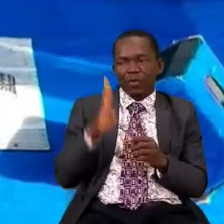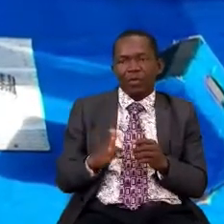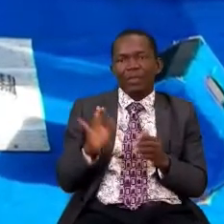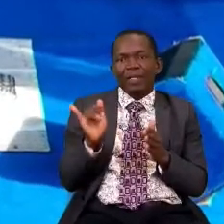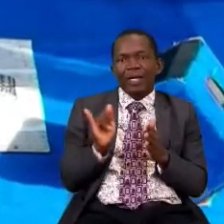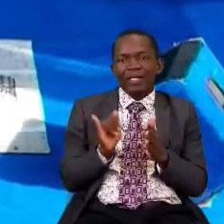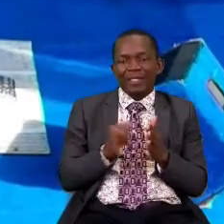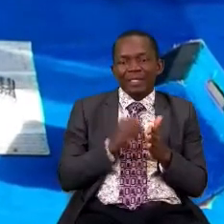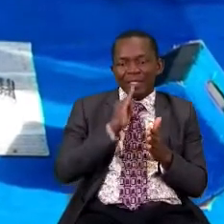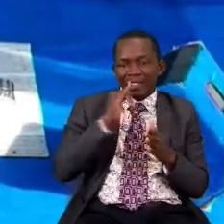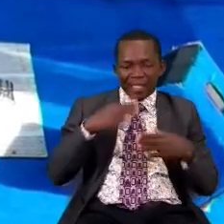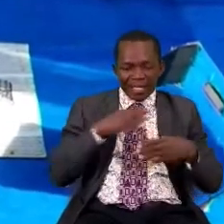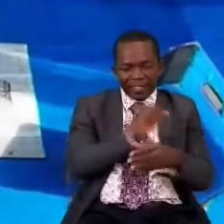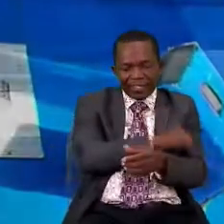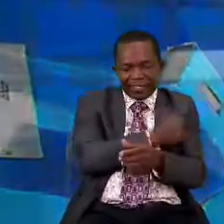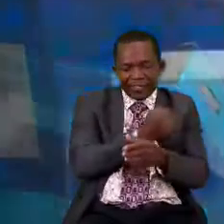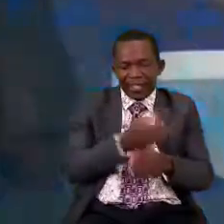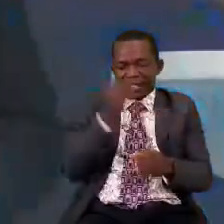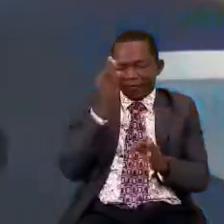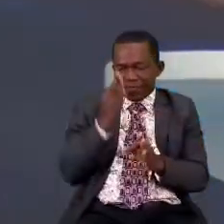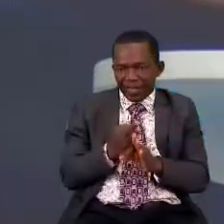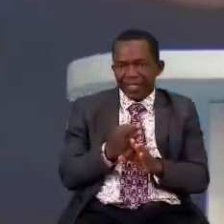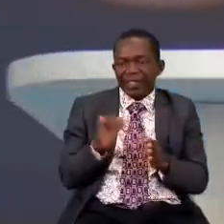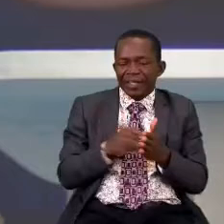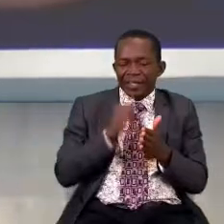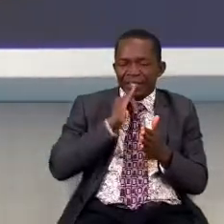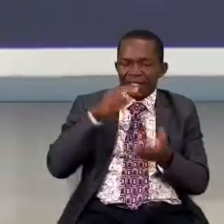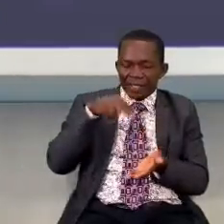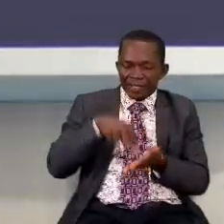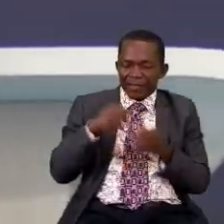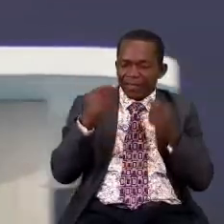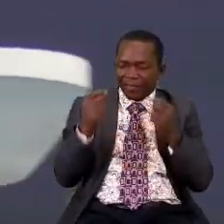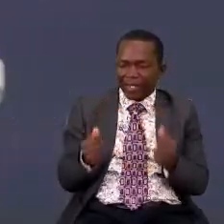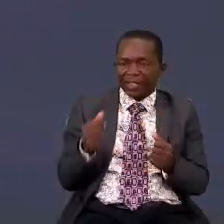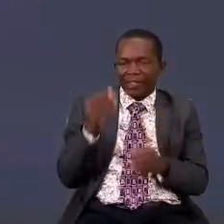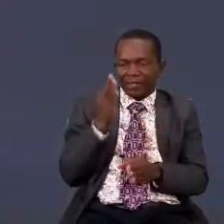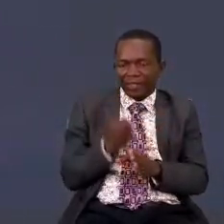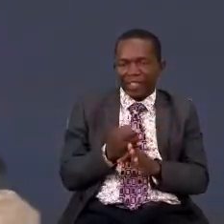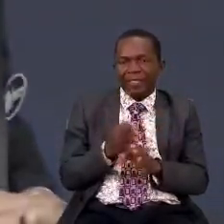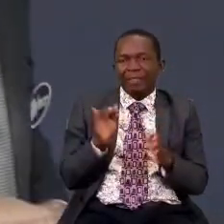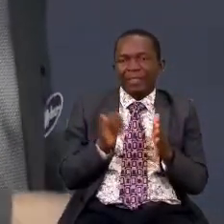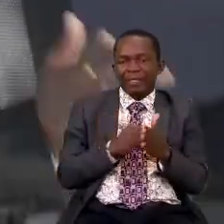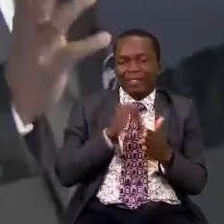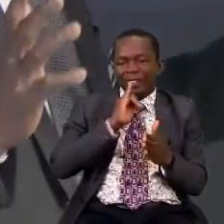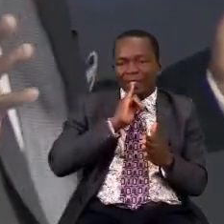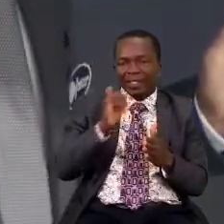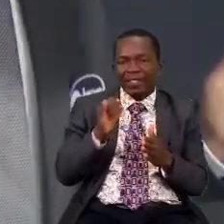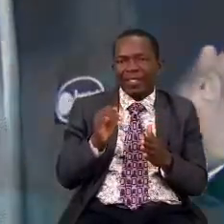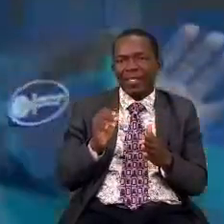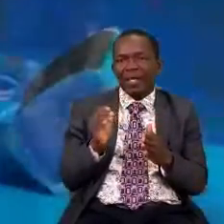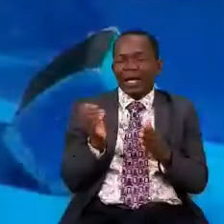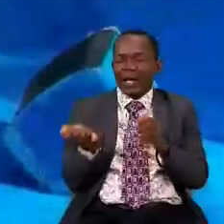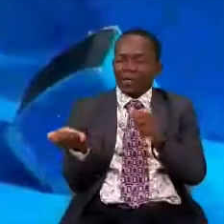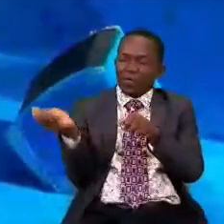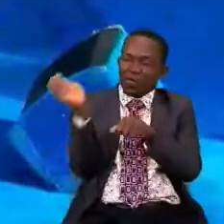a surpassing faith. You see, the faith you had 40 years